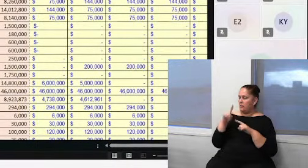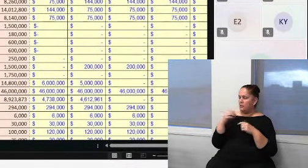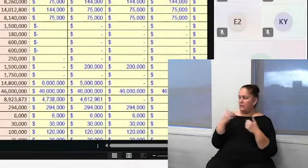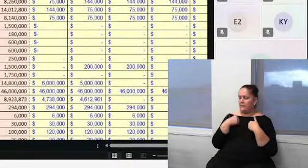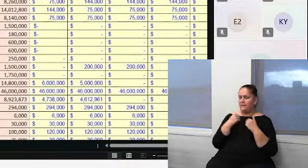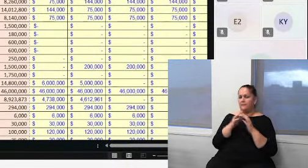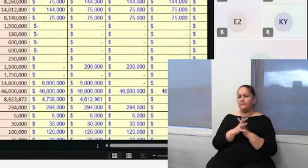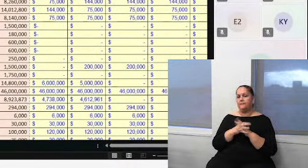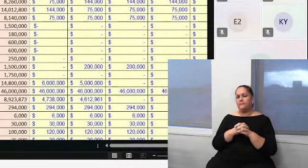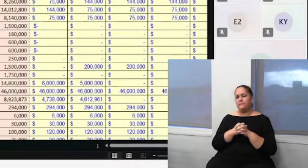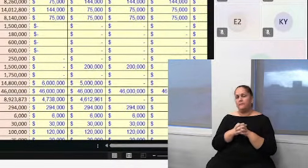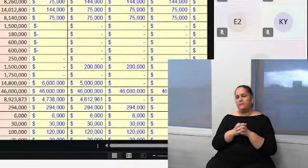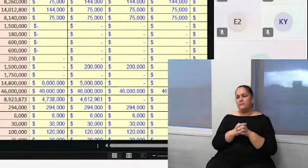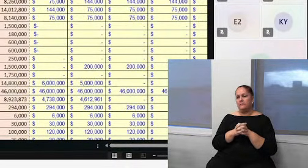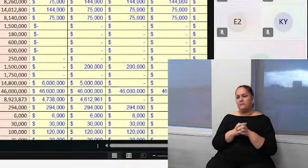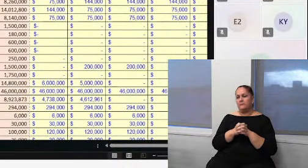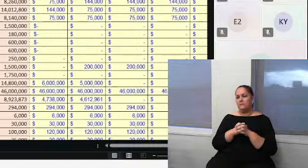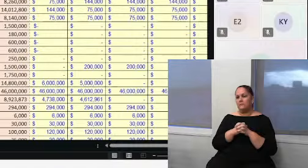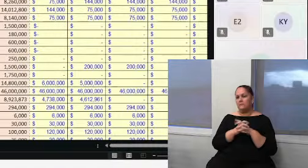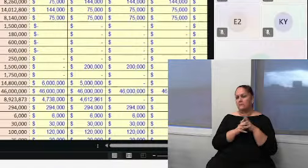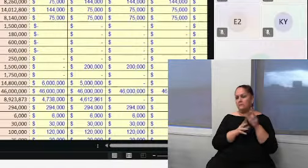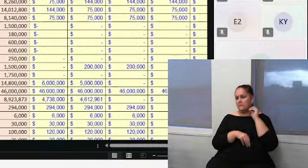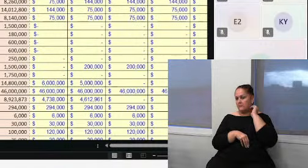Thank you. Those are all the questions I have.